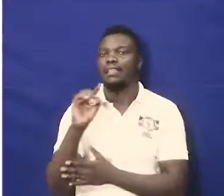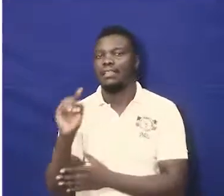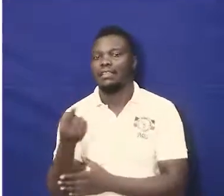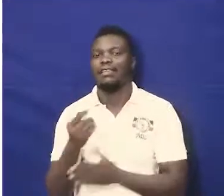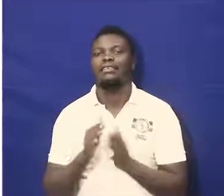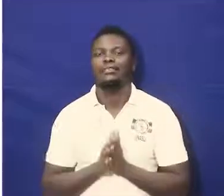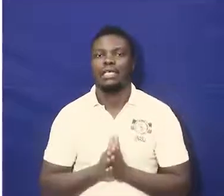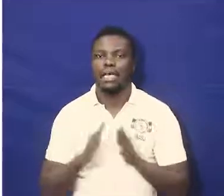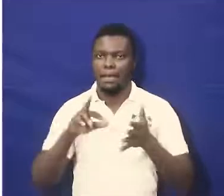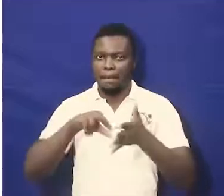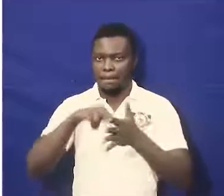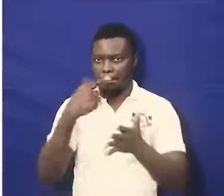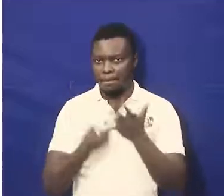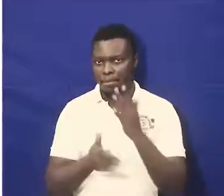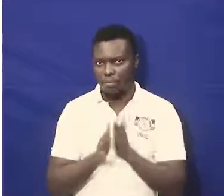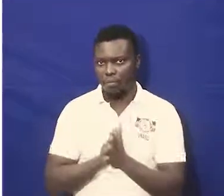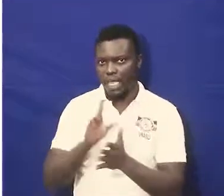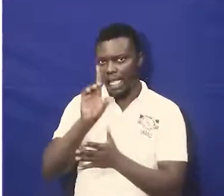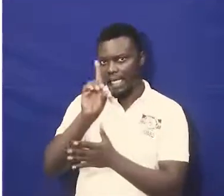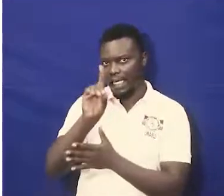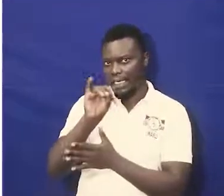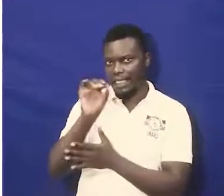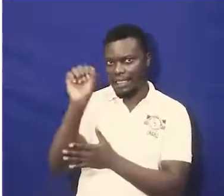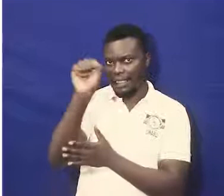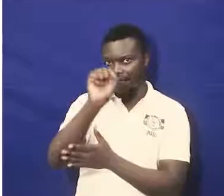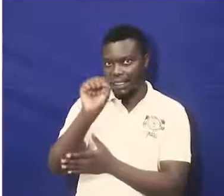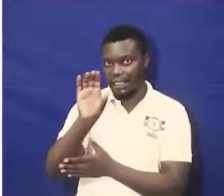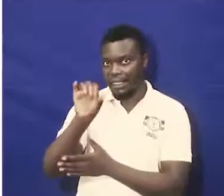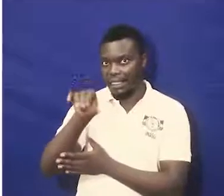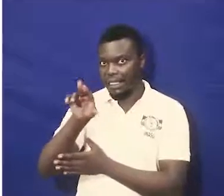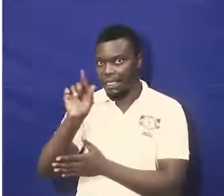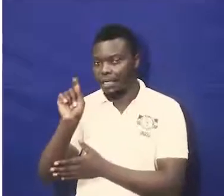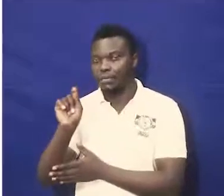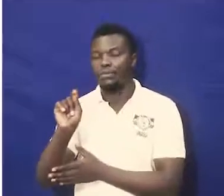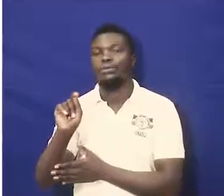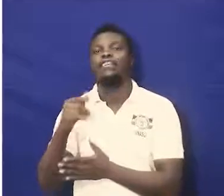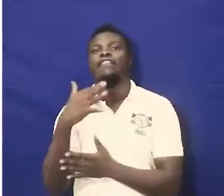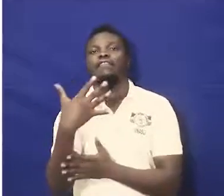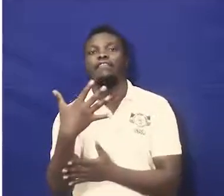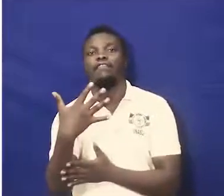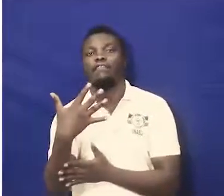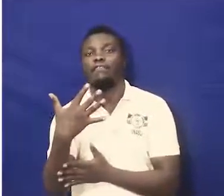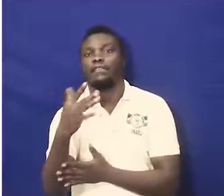Therefore, the discount is 5,000 Uganda shillings.